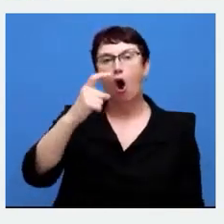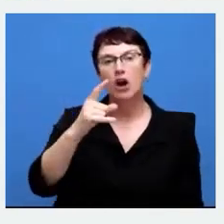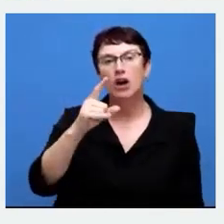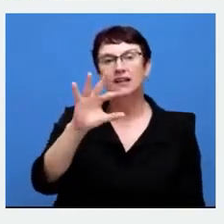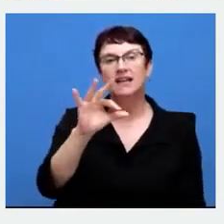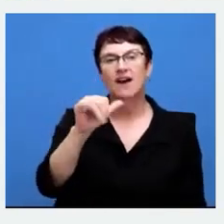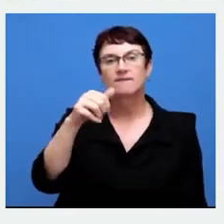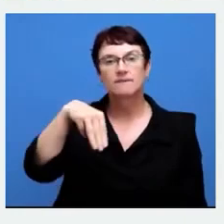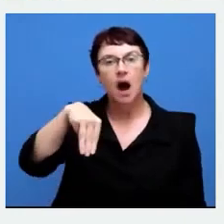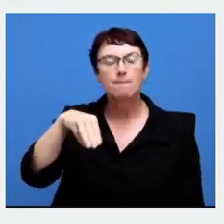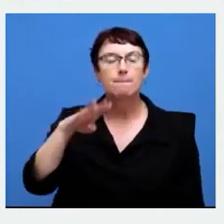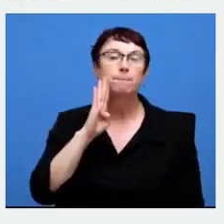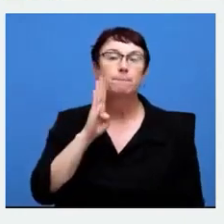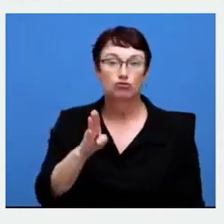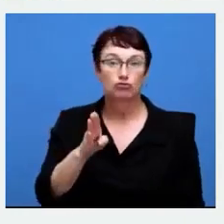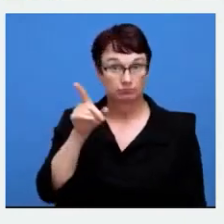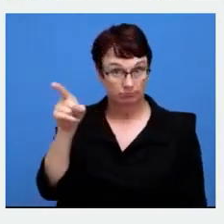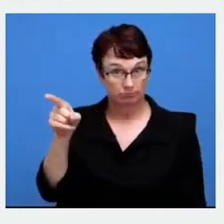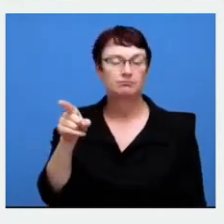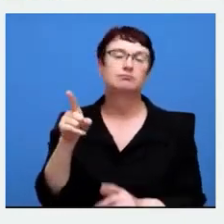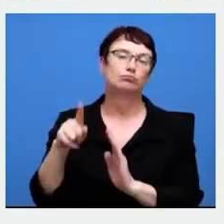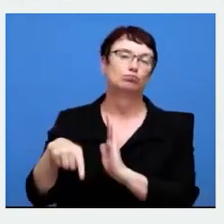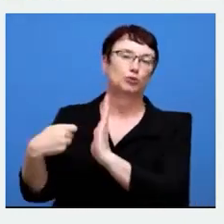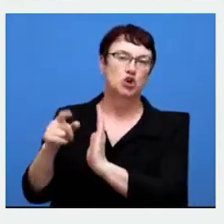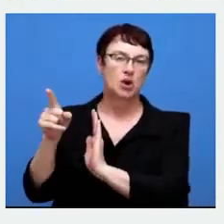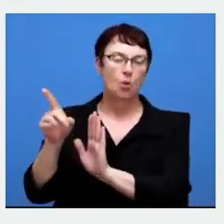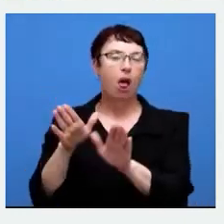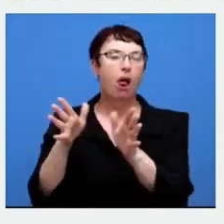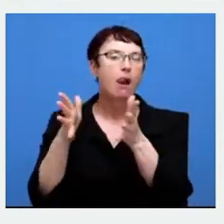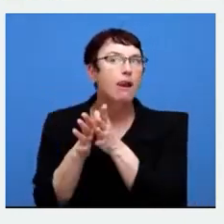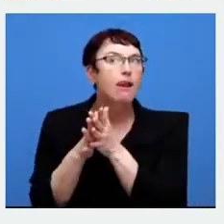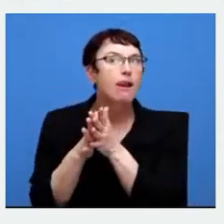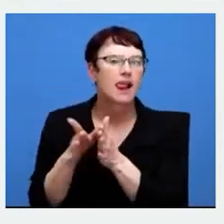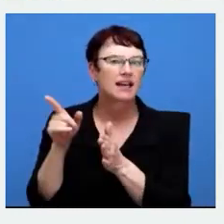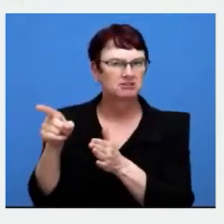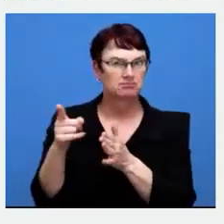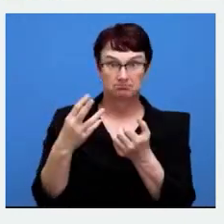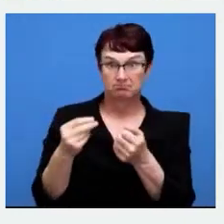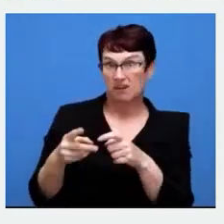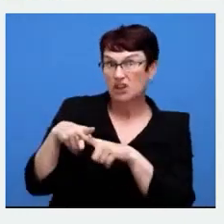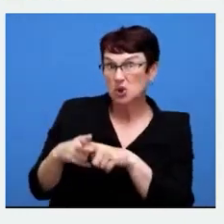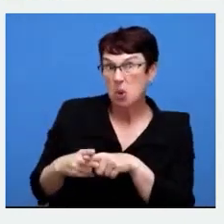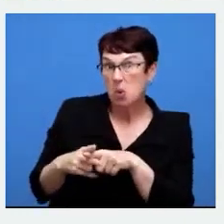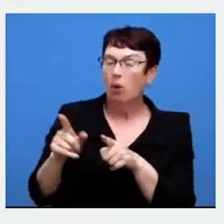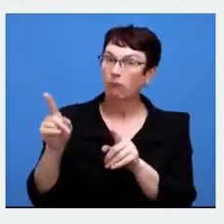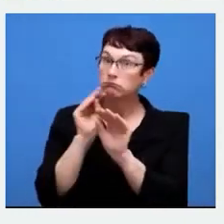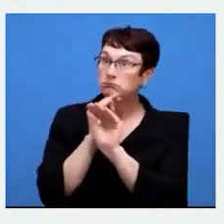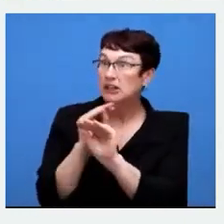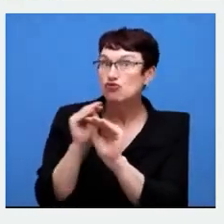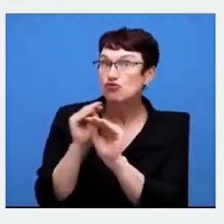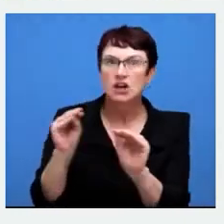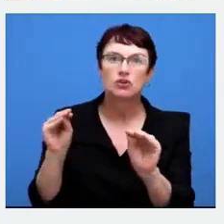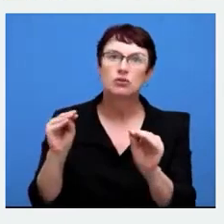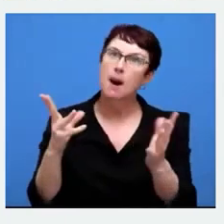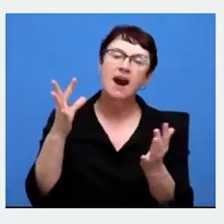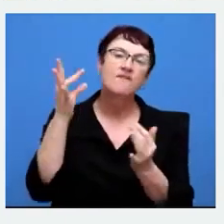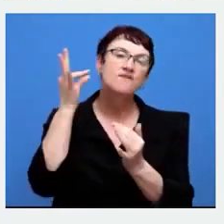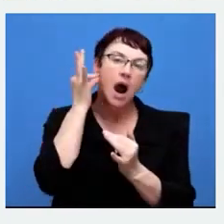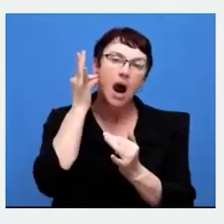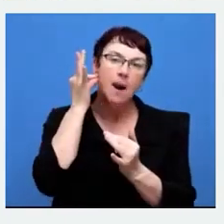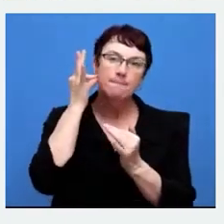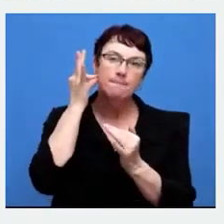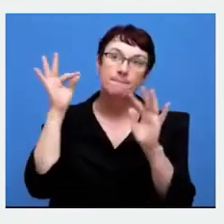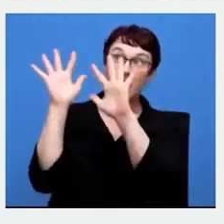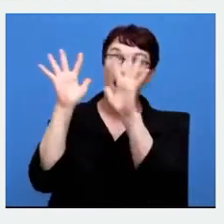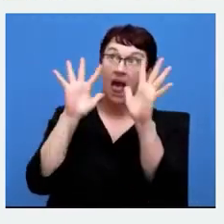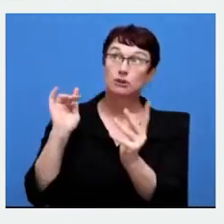to an educational tool that has women at the heart of climate change. So, with further